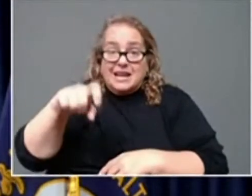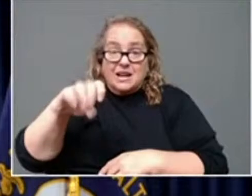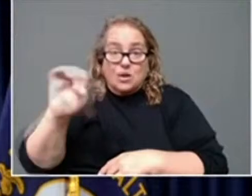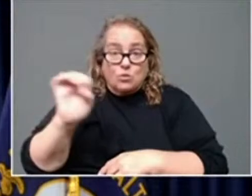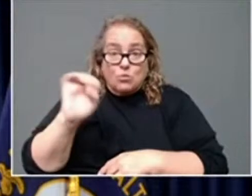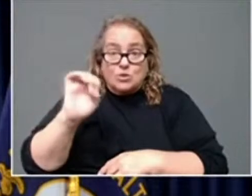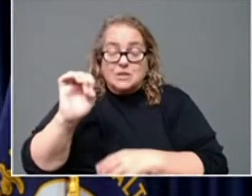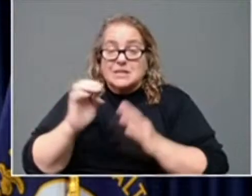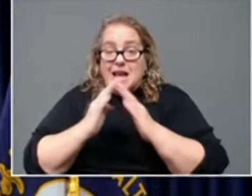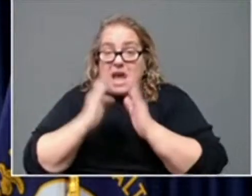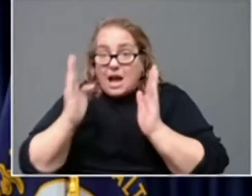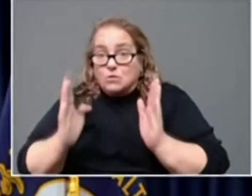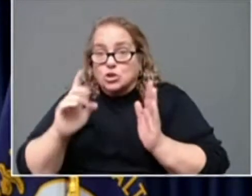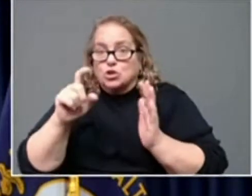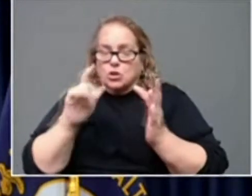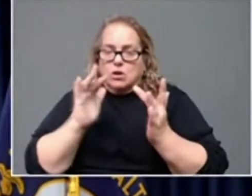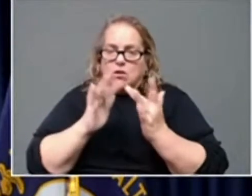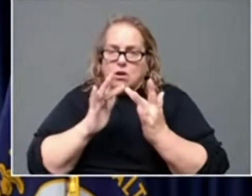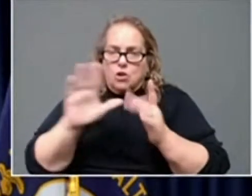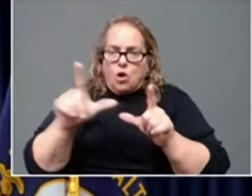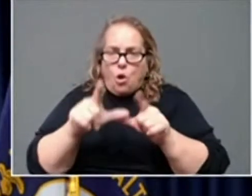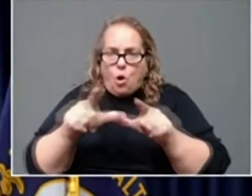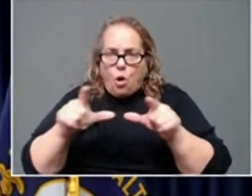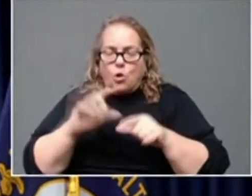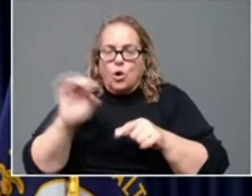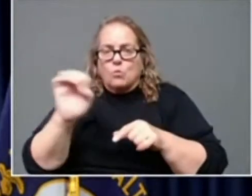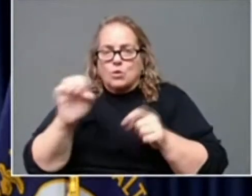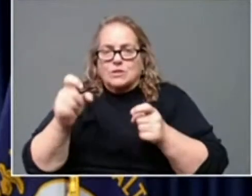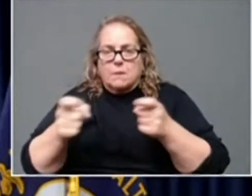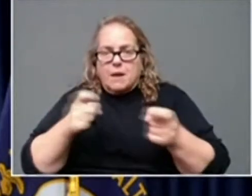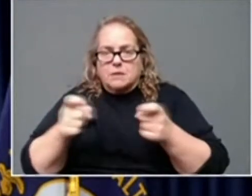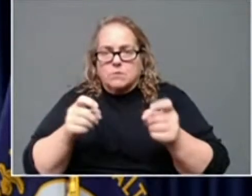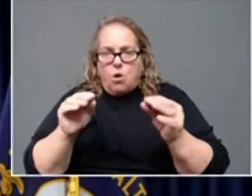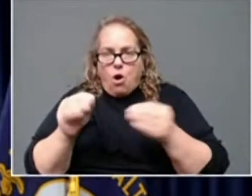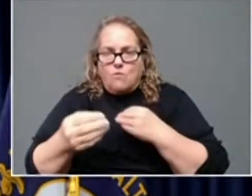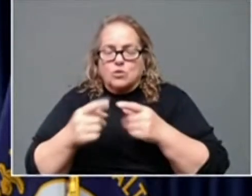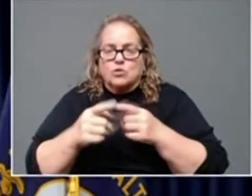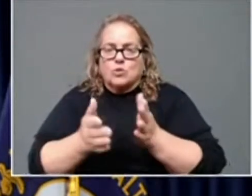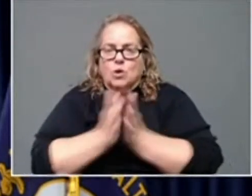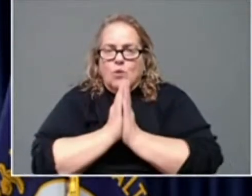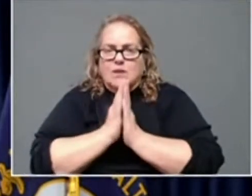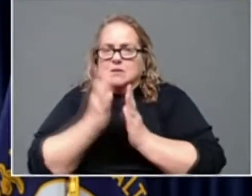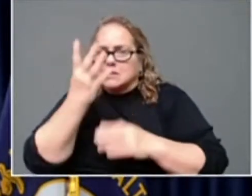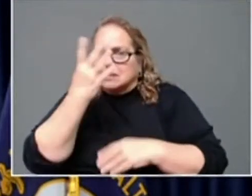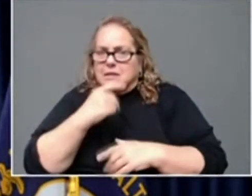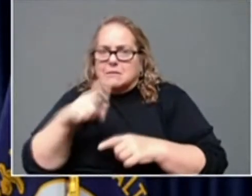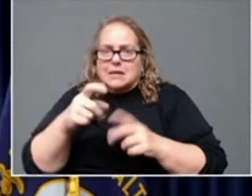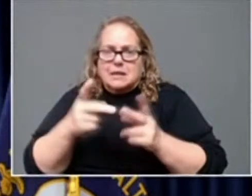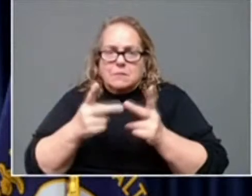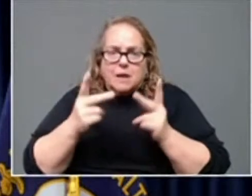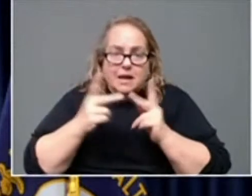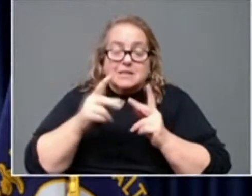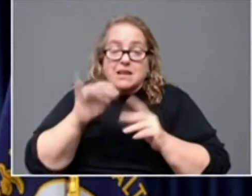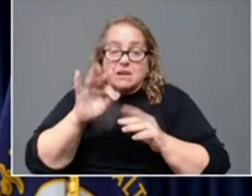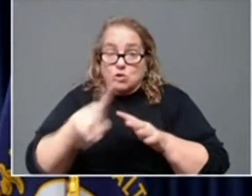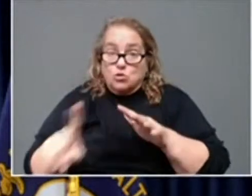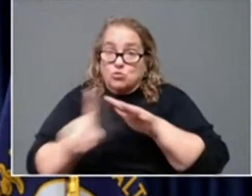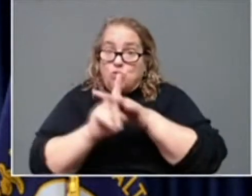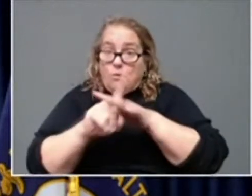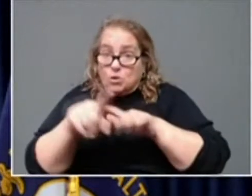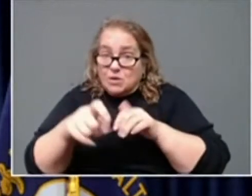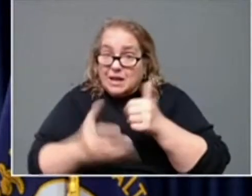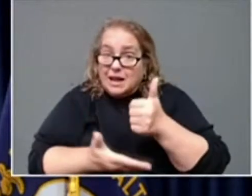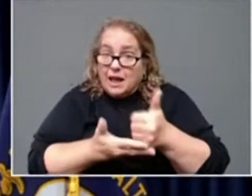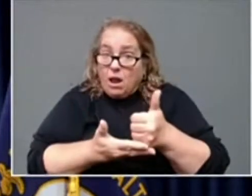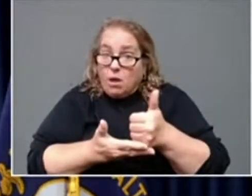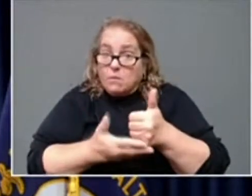housing should contact their local emergency management office to request lodging. But hey, if you show up there and you need help, they